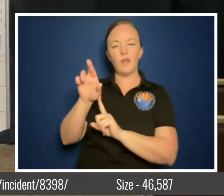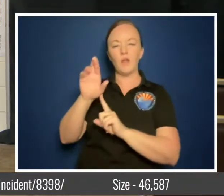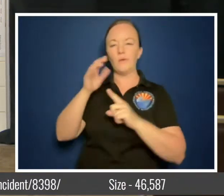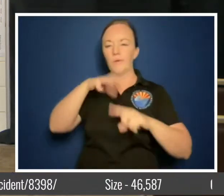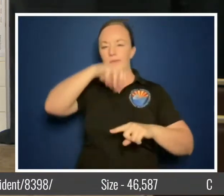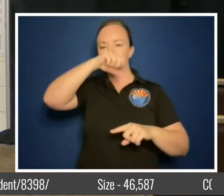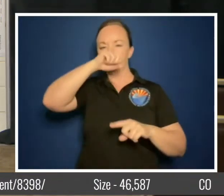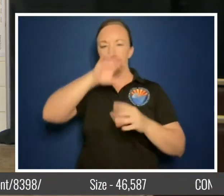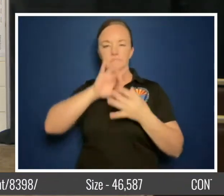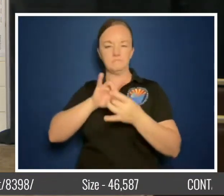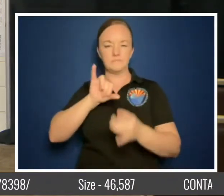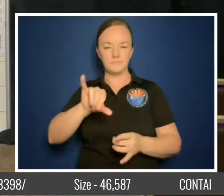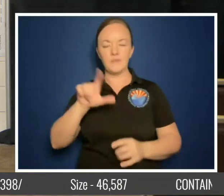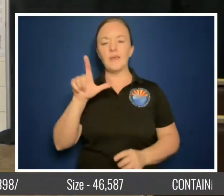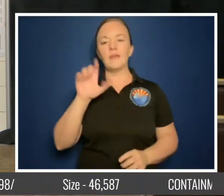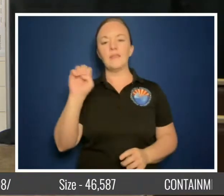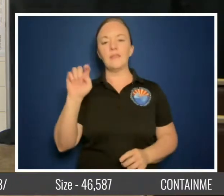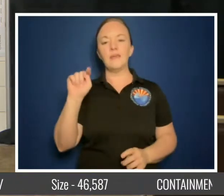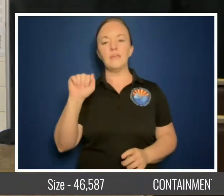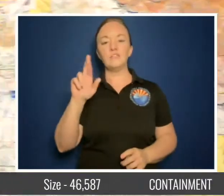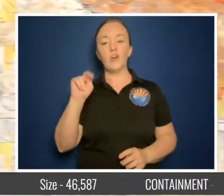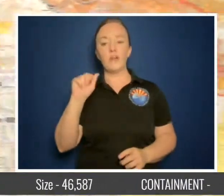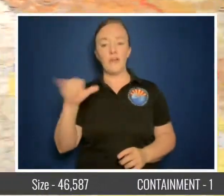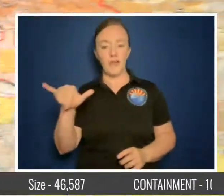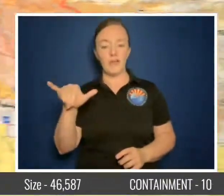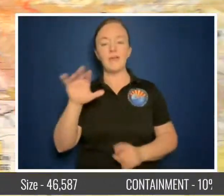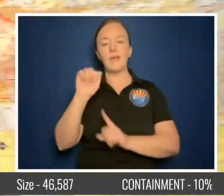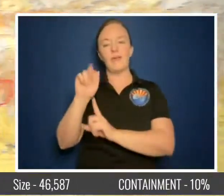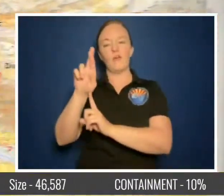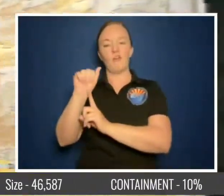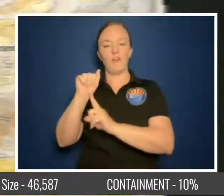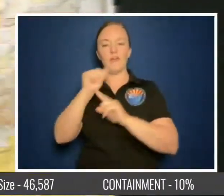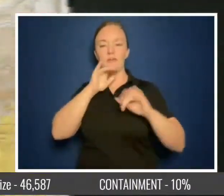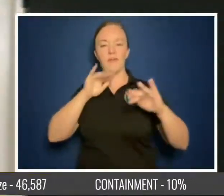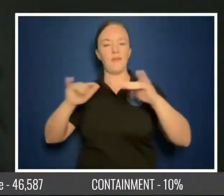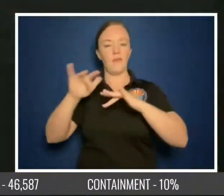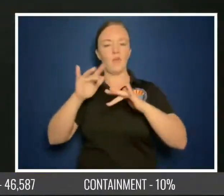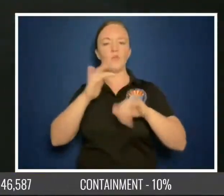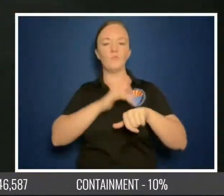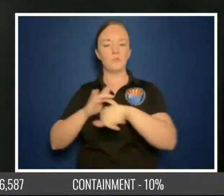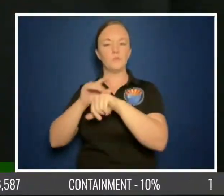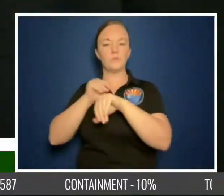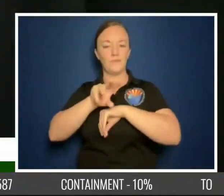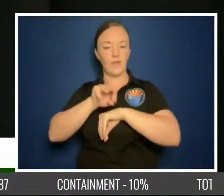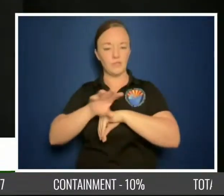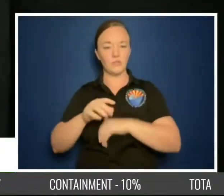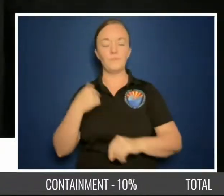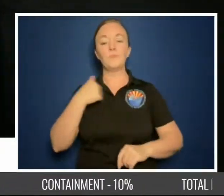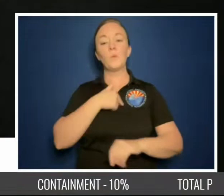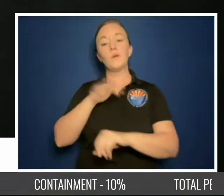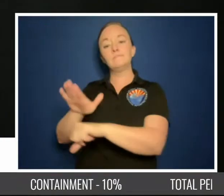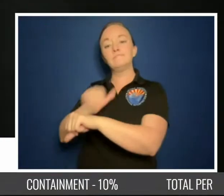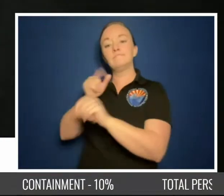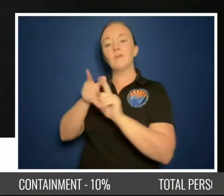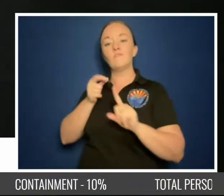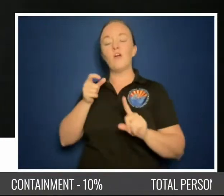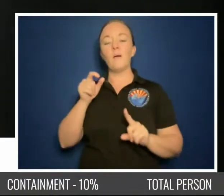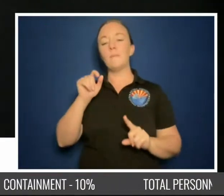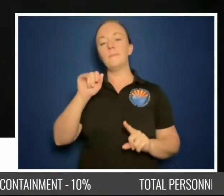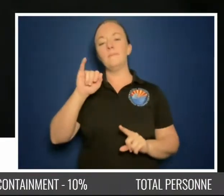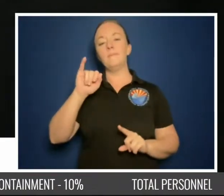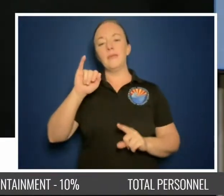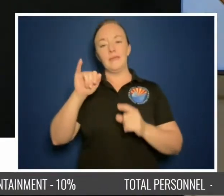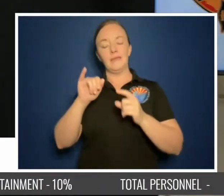Thank you. Lee Tarnay, Air Resource Advisor. We are dispatched here from the Interagency Wildland Fire Air Quality